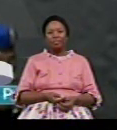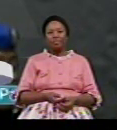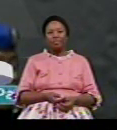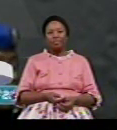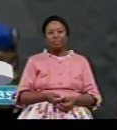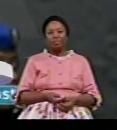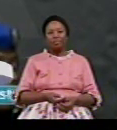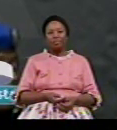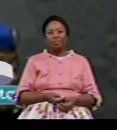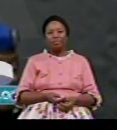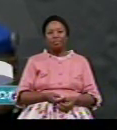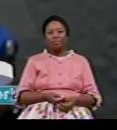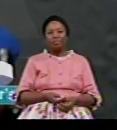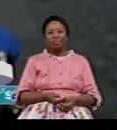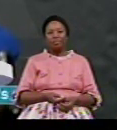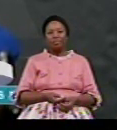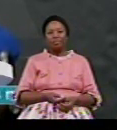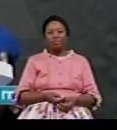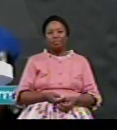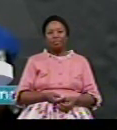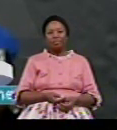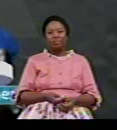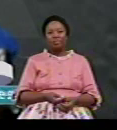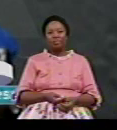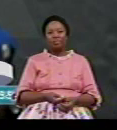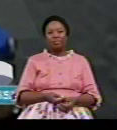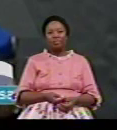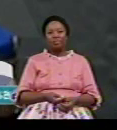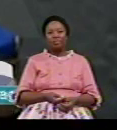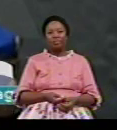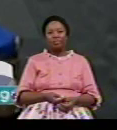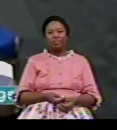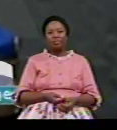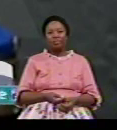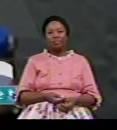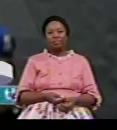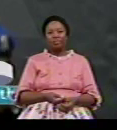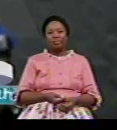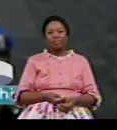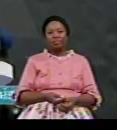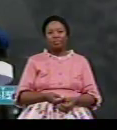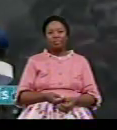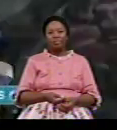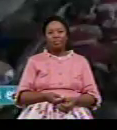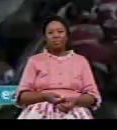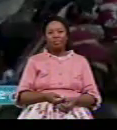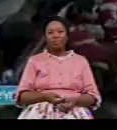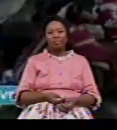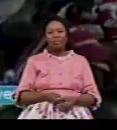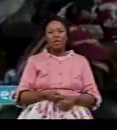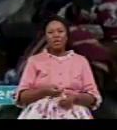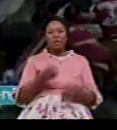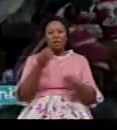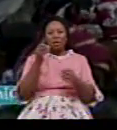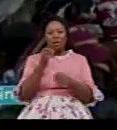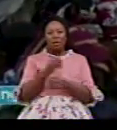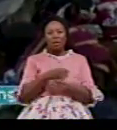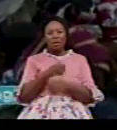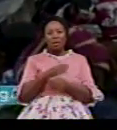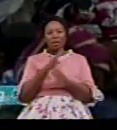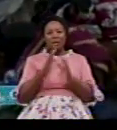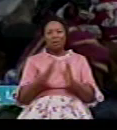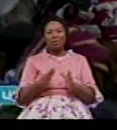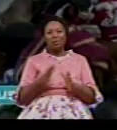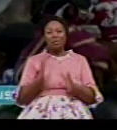on Friday, and today. There is a special luncheon prepared for you tomorrow